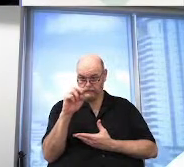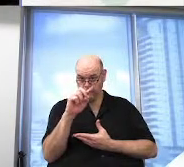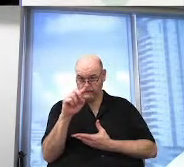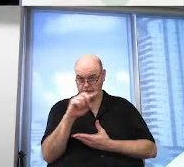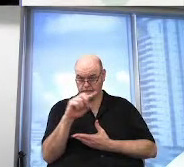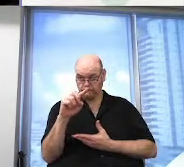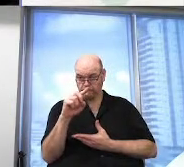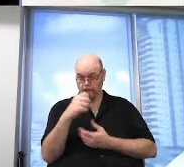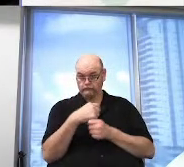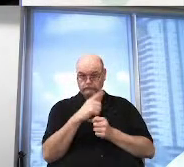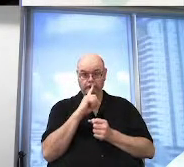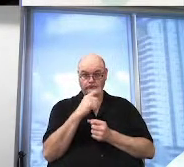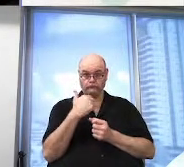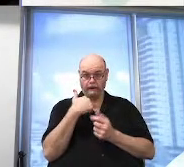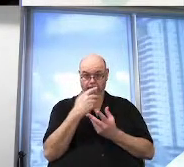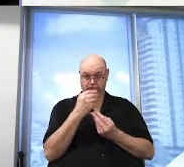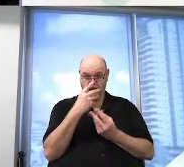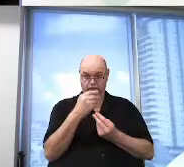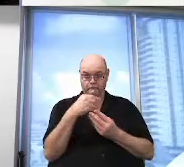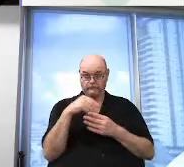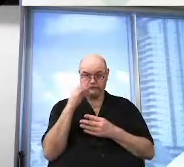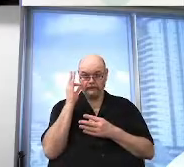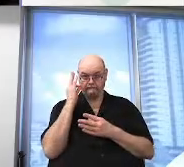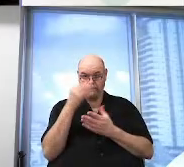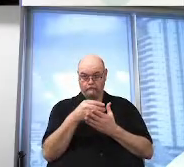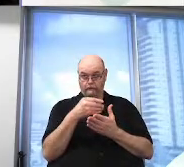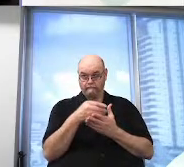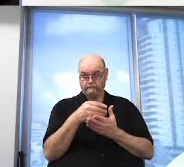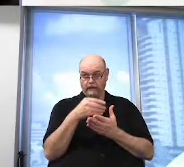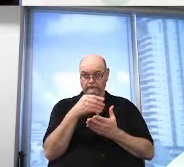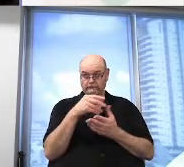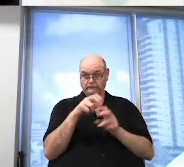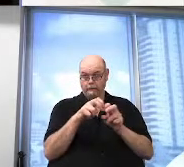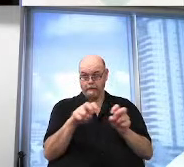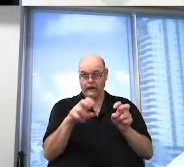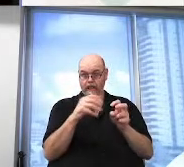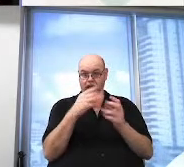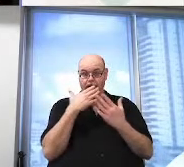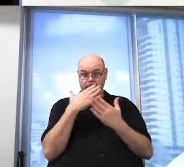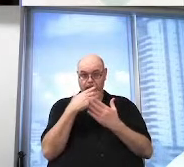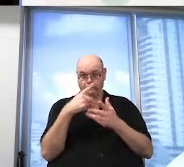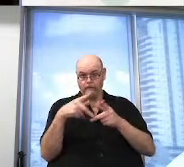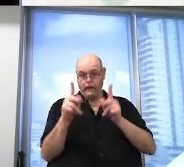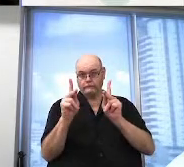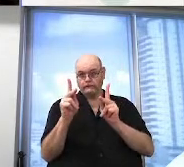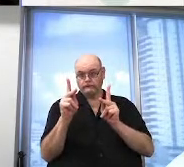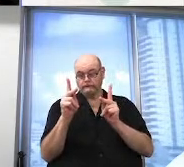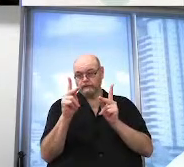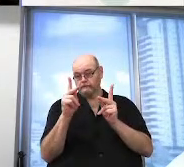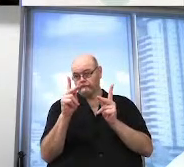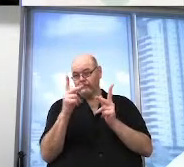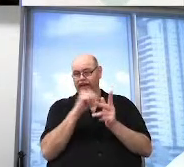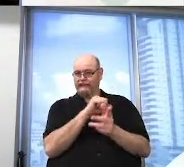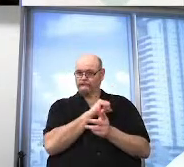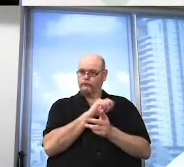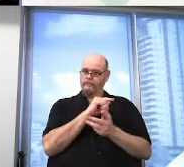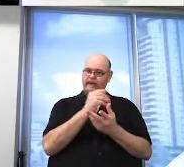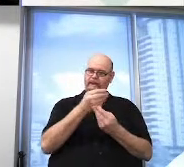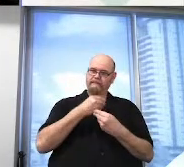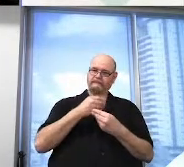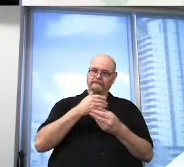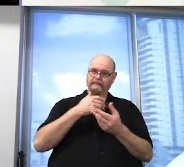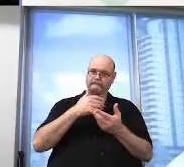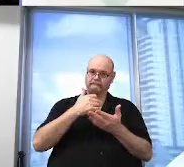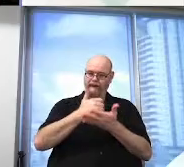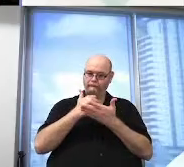note, Council and Mr. Melendez, to make sure that we get that information at the federal funds panel. Yep. And I appreciate your attitude toward giving